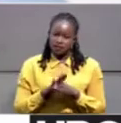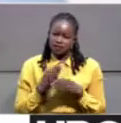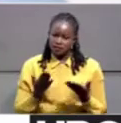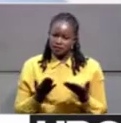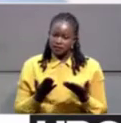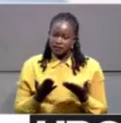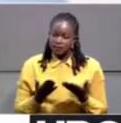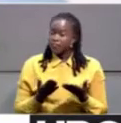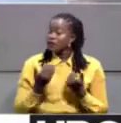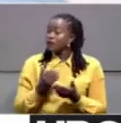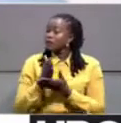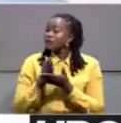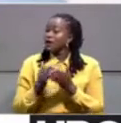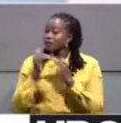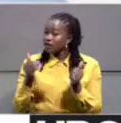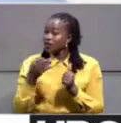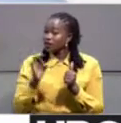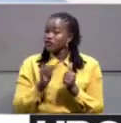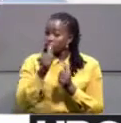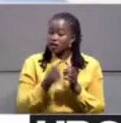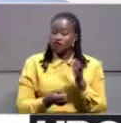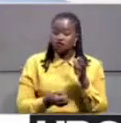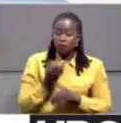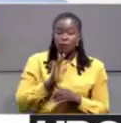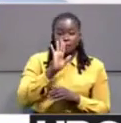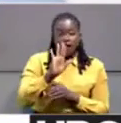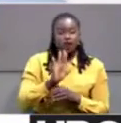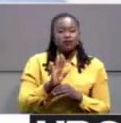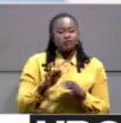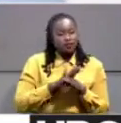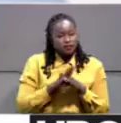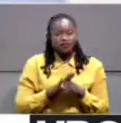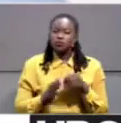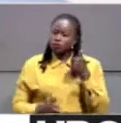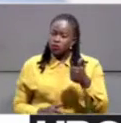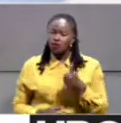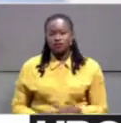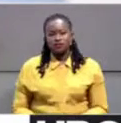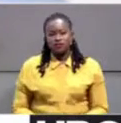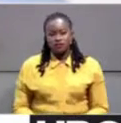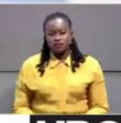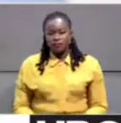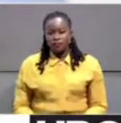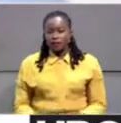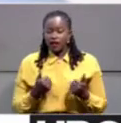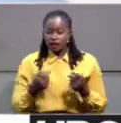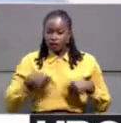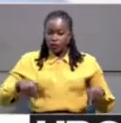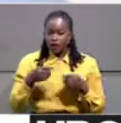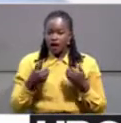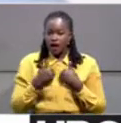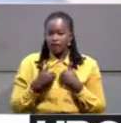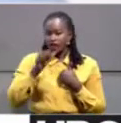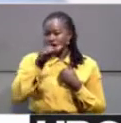at a certain stage, you'll be required to start your own enterprise. Why not? So we have SYB, start your